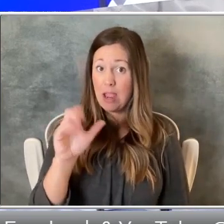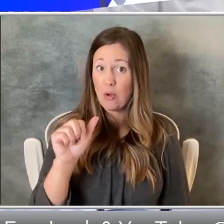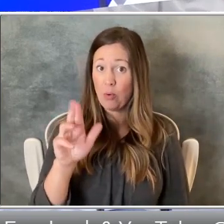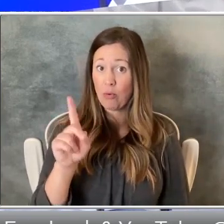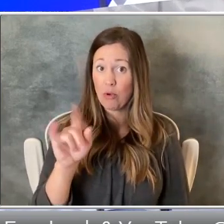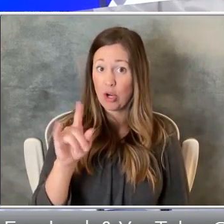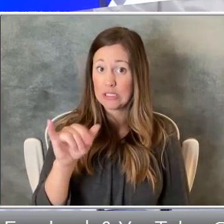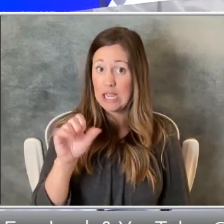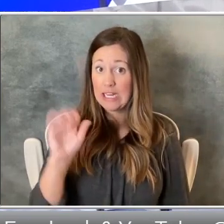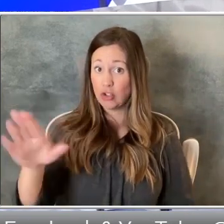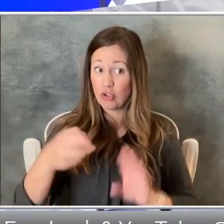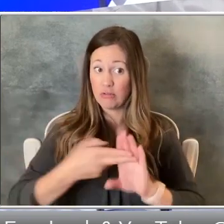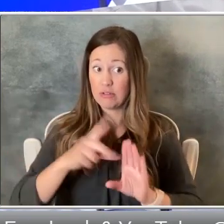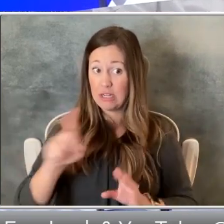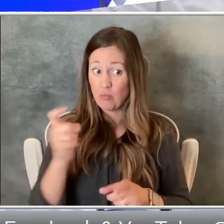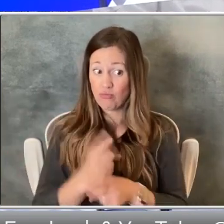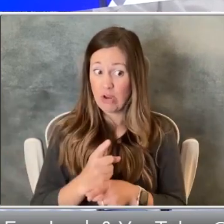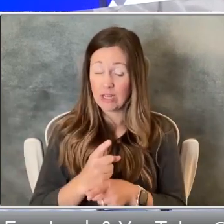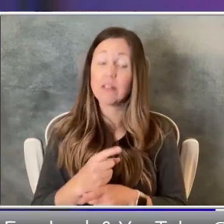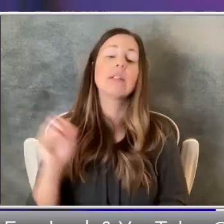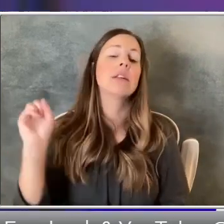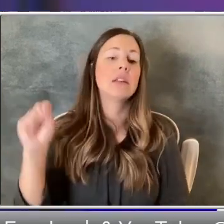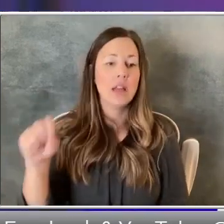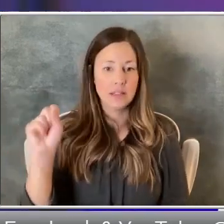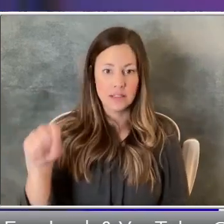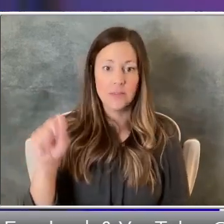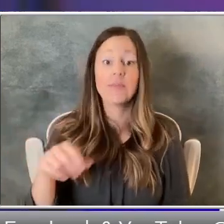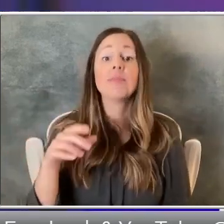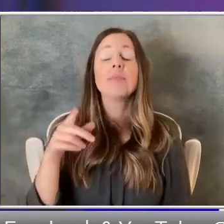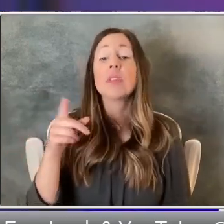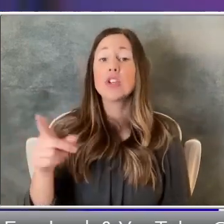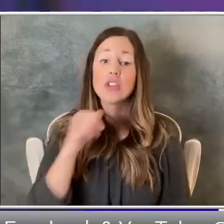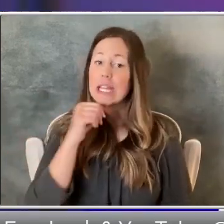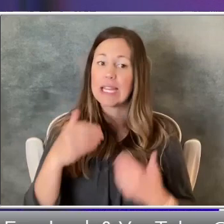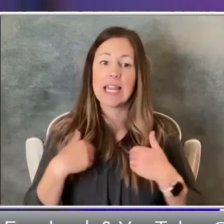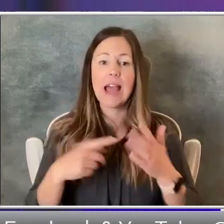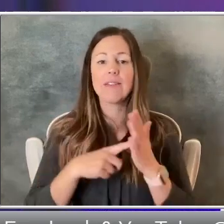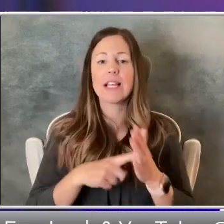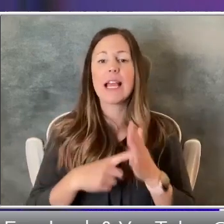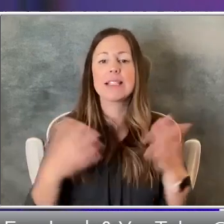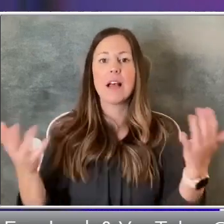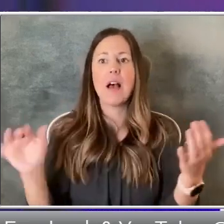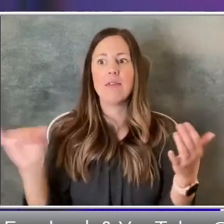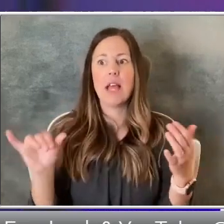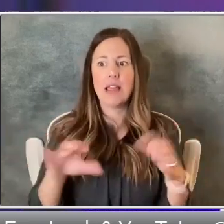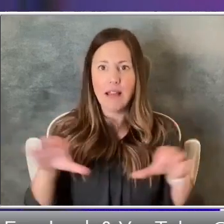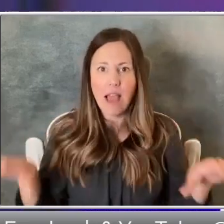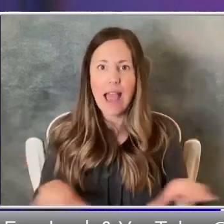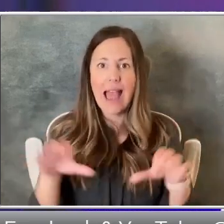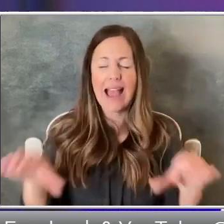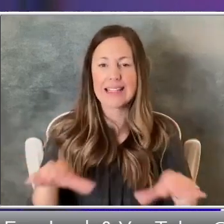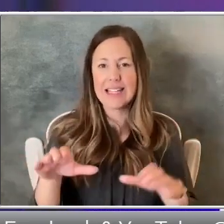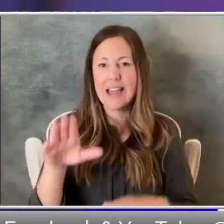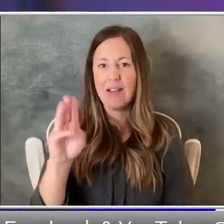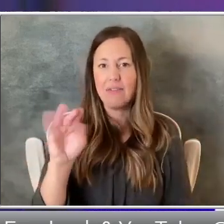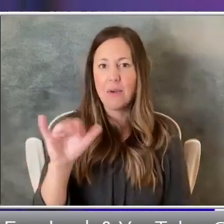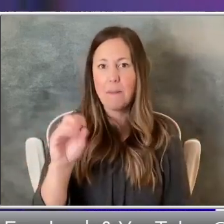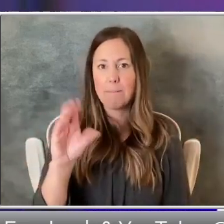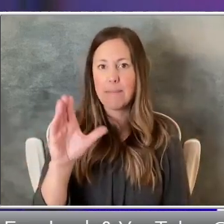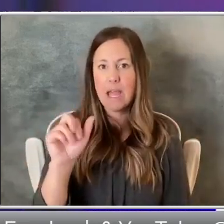had. Yeah, so she did not have signs of active myocarditis, so we did a PET scan to look